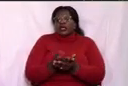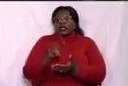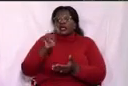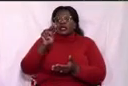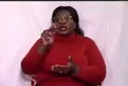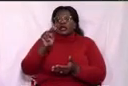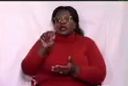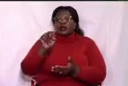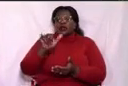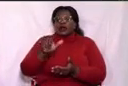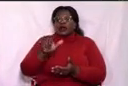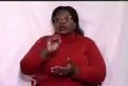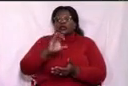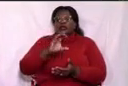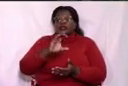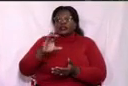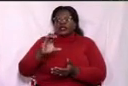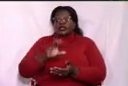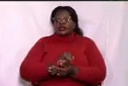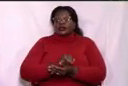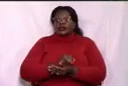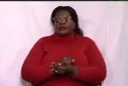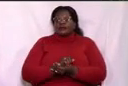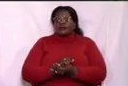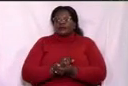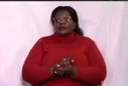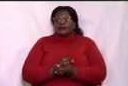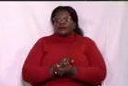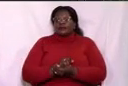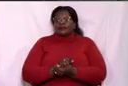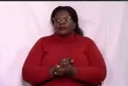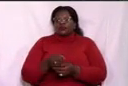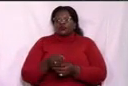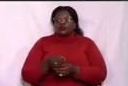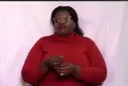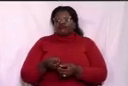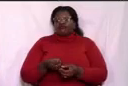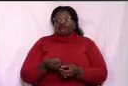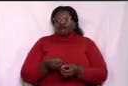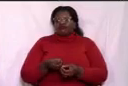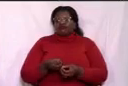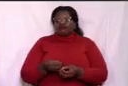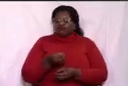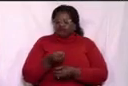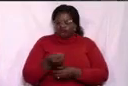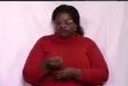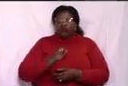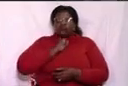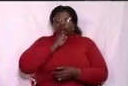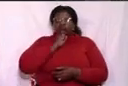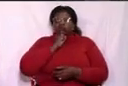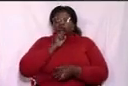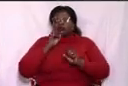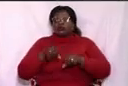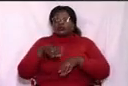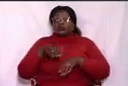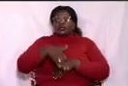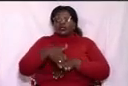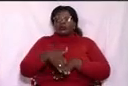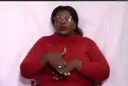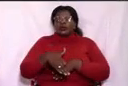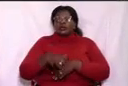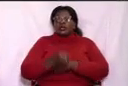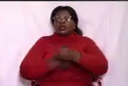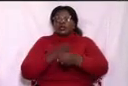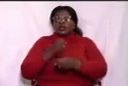of Namibia's Equipment Aid Grant, you have to be a Namibian between the ages of 18